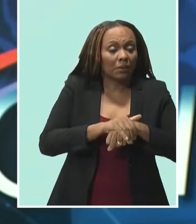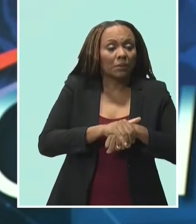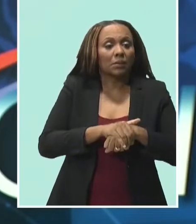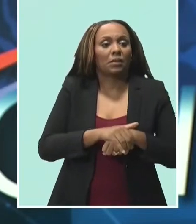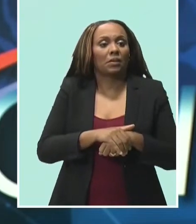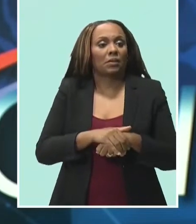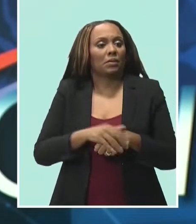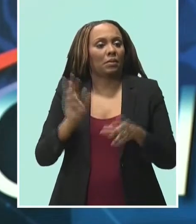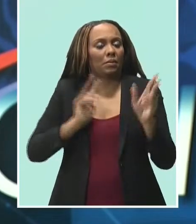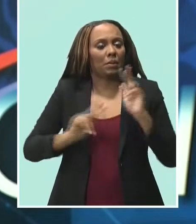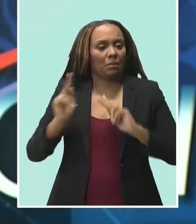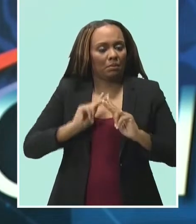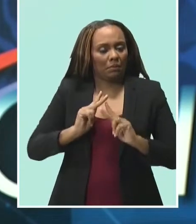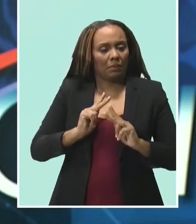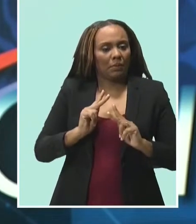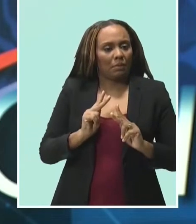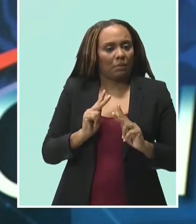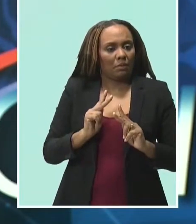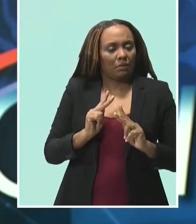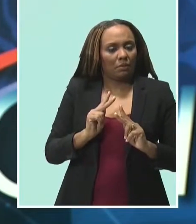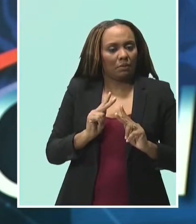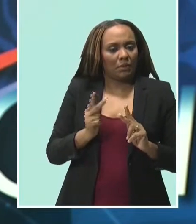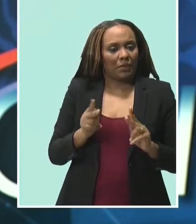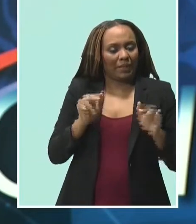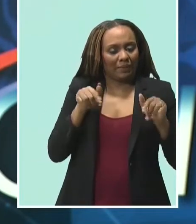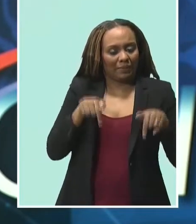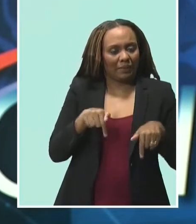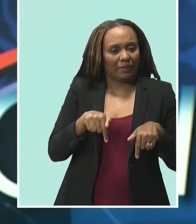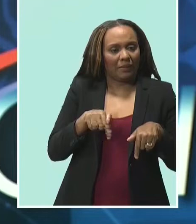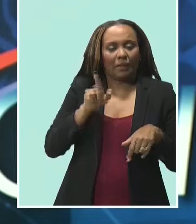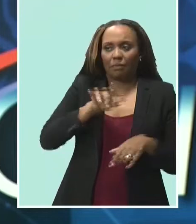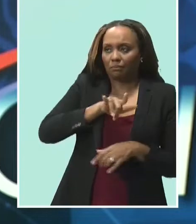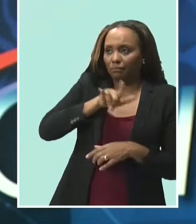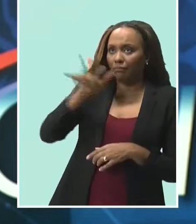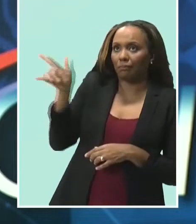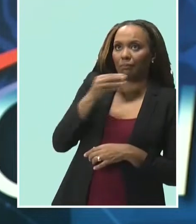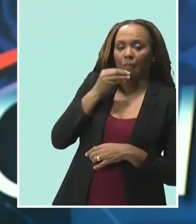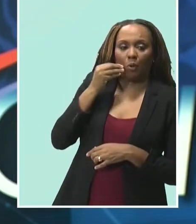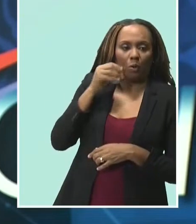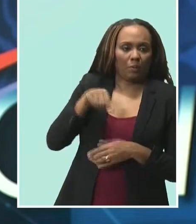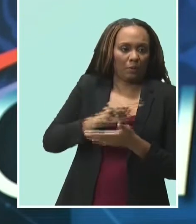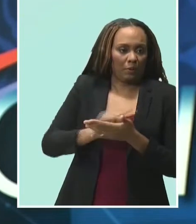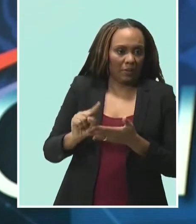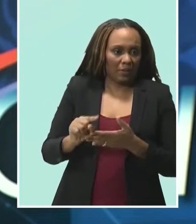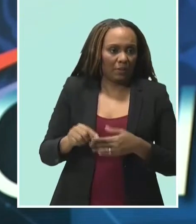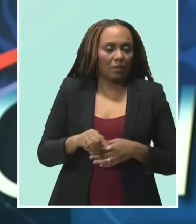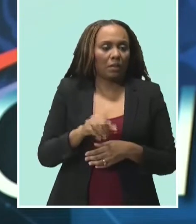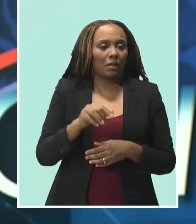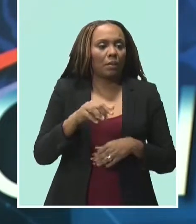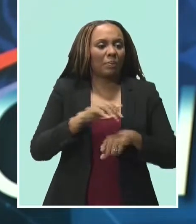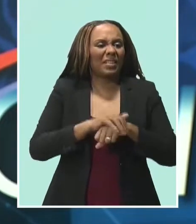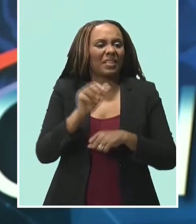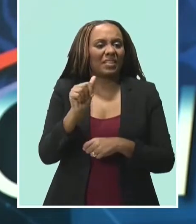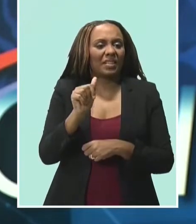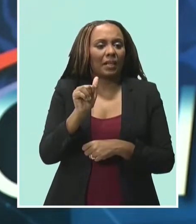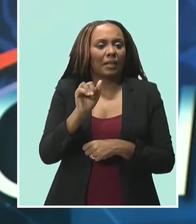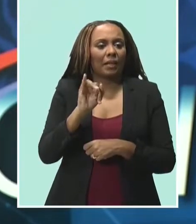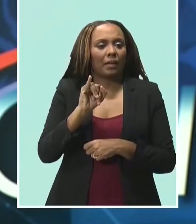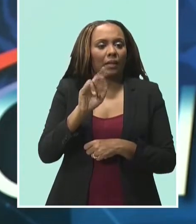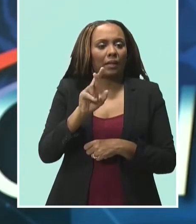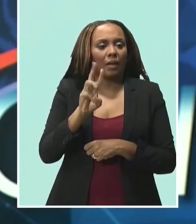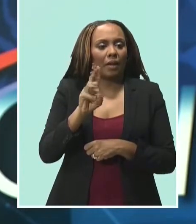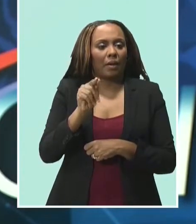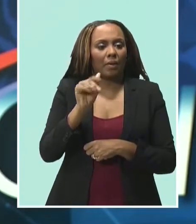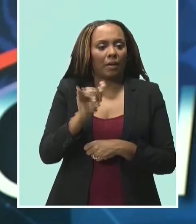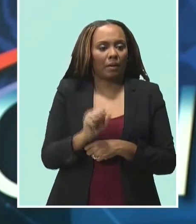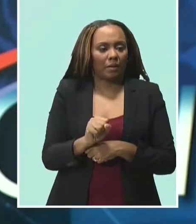home on 2 special British Airways flights this week. The airline is using its services to Heathrow after regular commercial flights